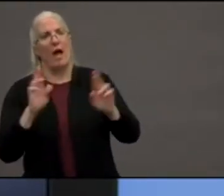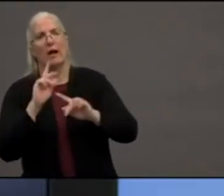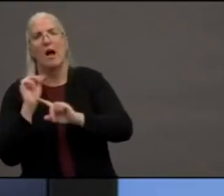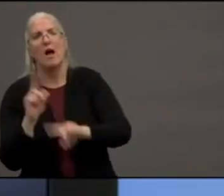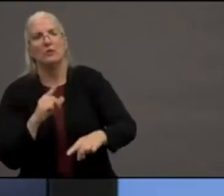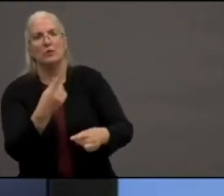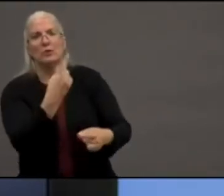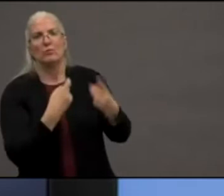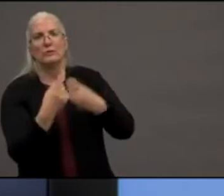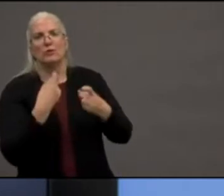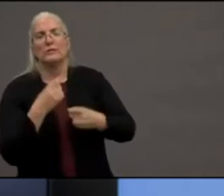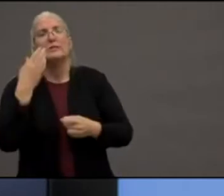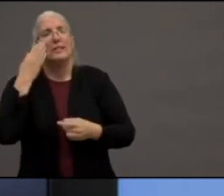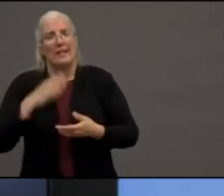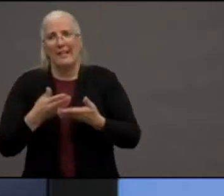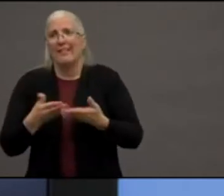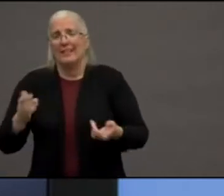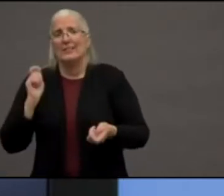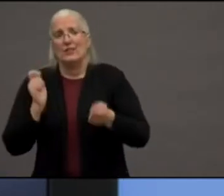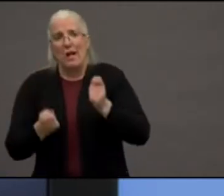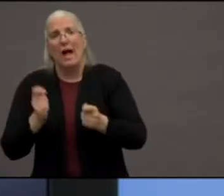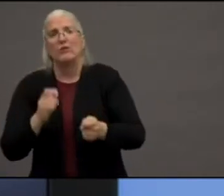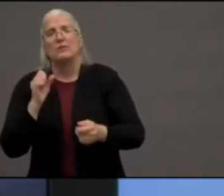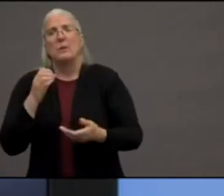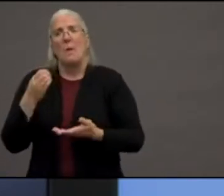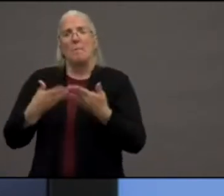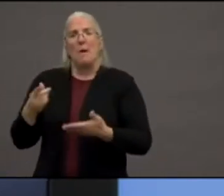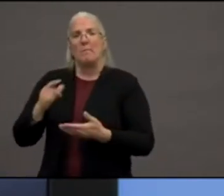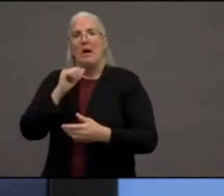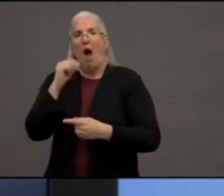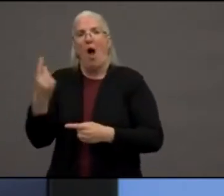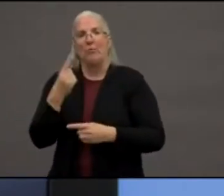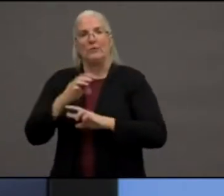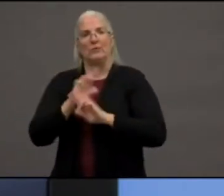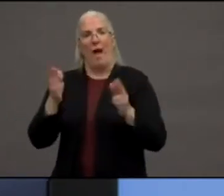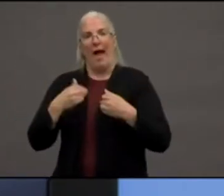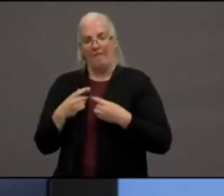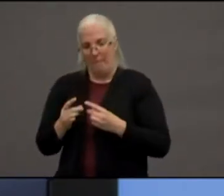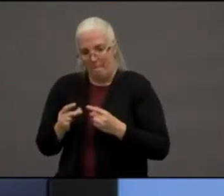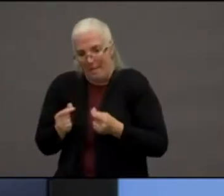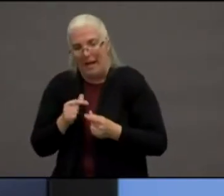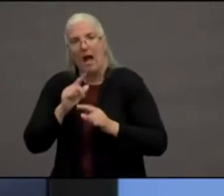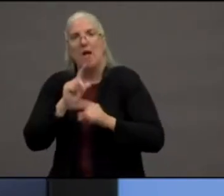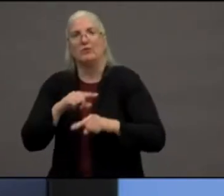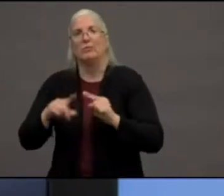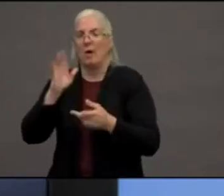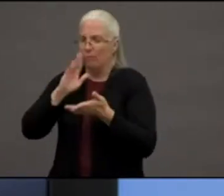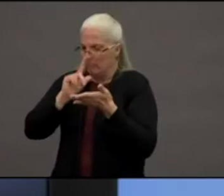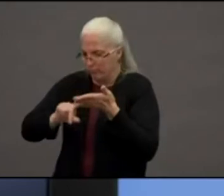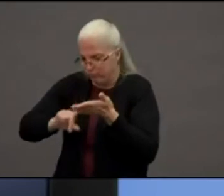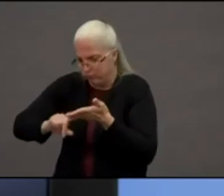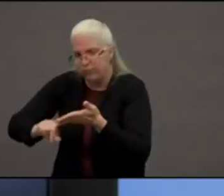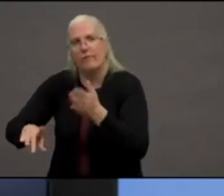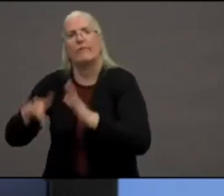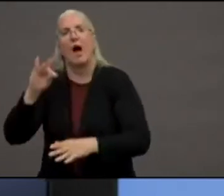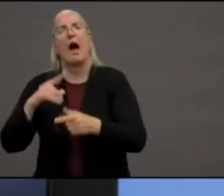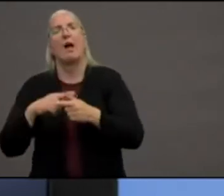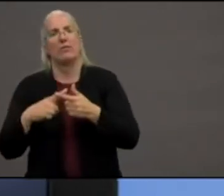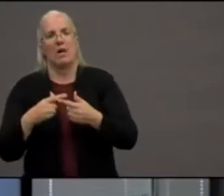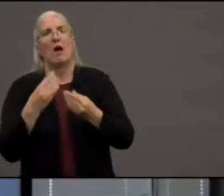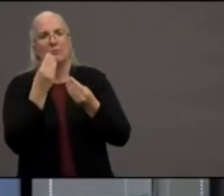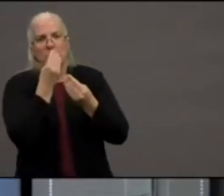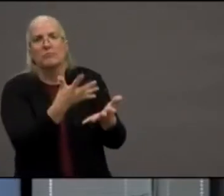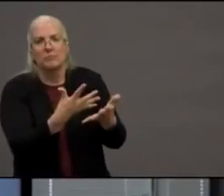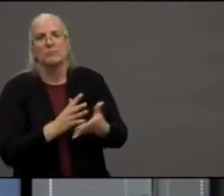do change, as we see with the state, we will take your number and call you as soon as we have the best answer we can provide you at this